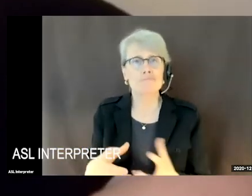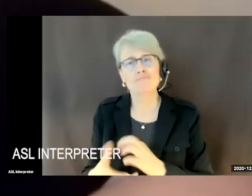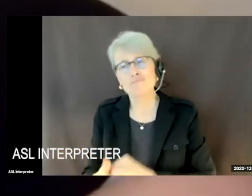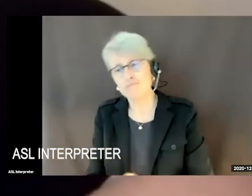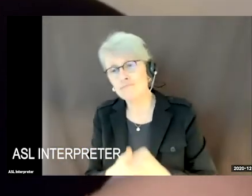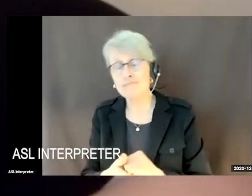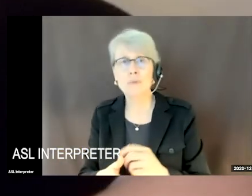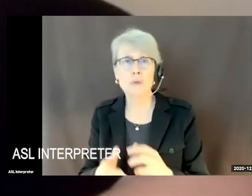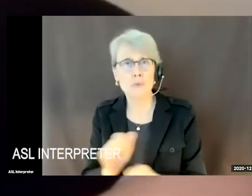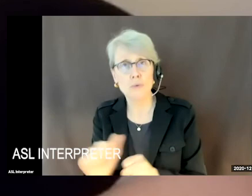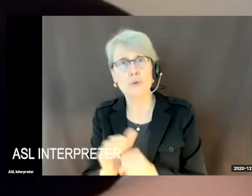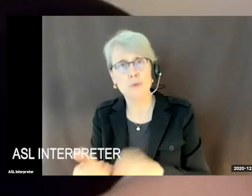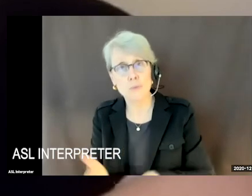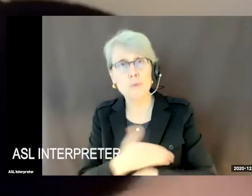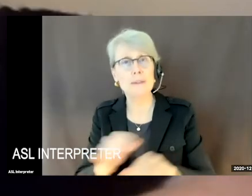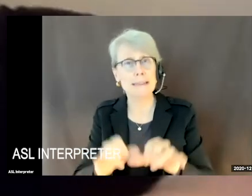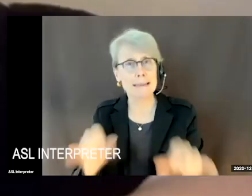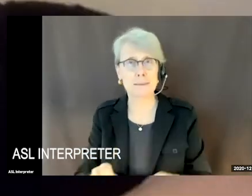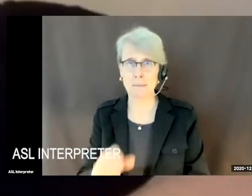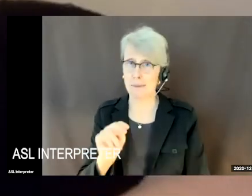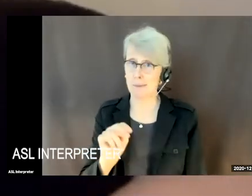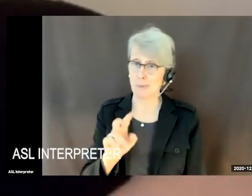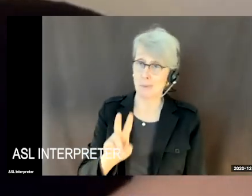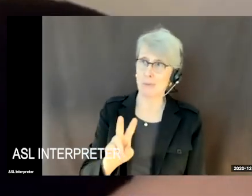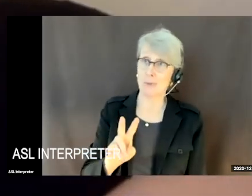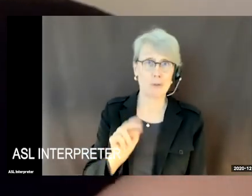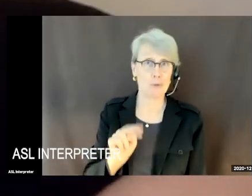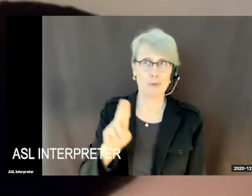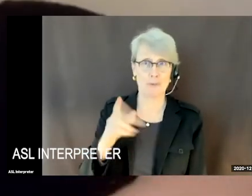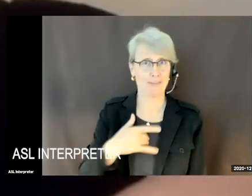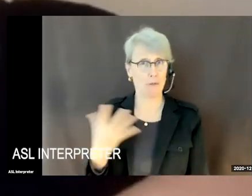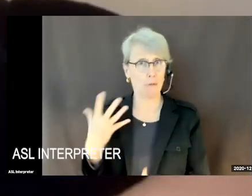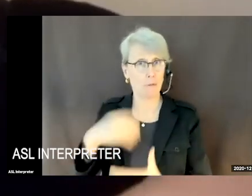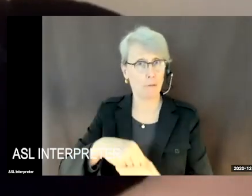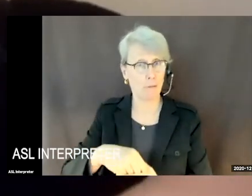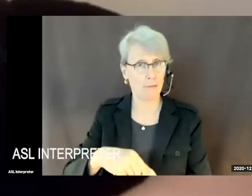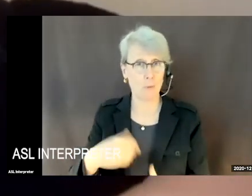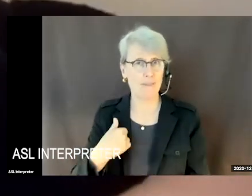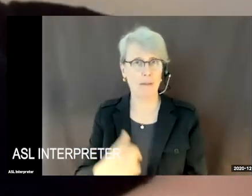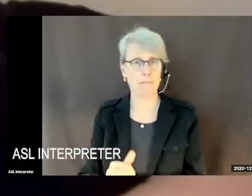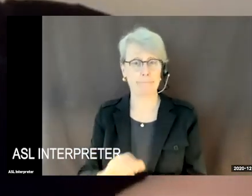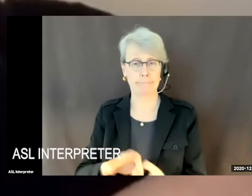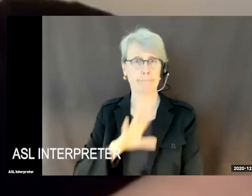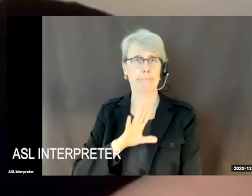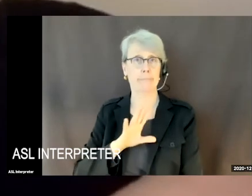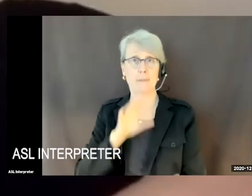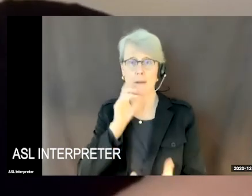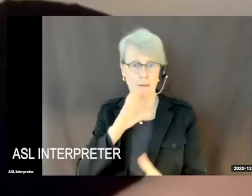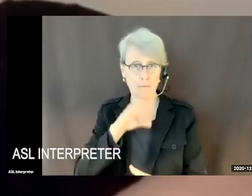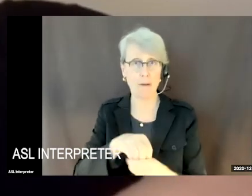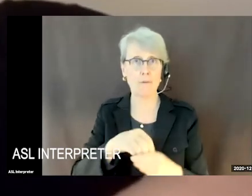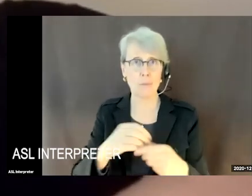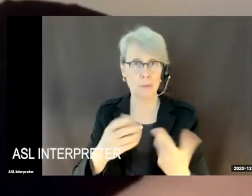getting people together, and kind of what this talk is about is, coming together for a greater cause. Nunavut has been left out